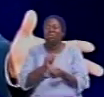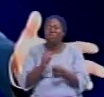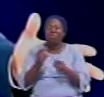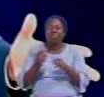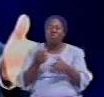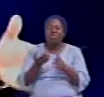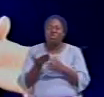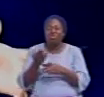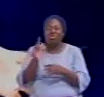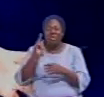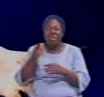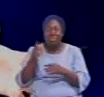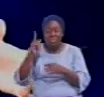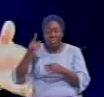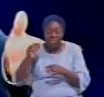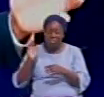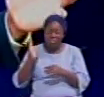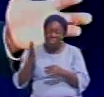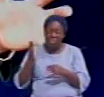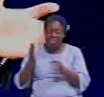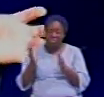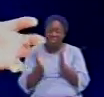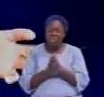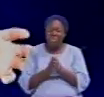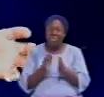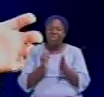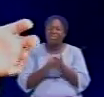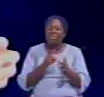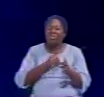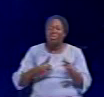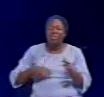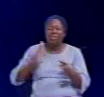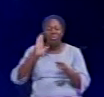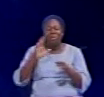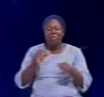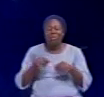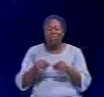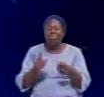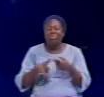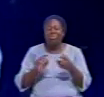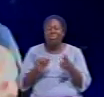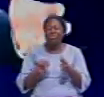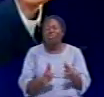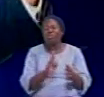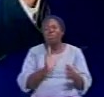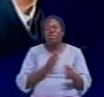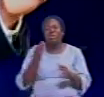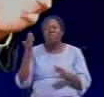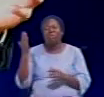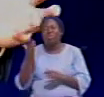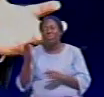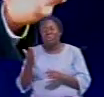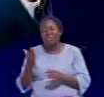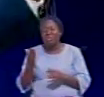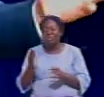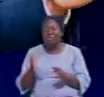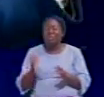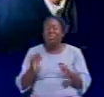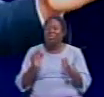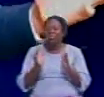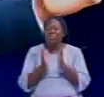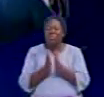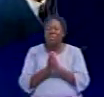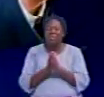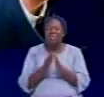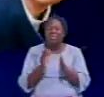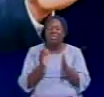man of God into the hands of the Lord, that the Lord will continue to use him mightily, that the Lord, the angels of